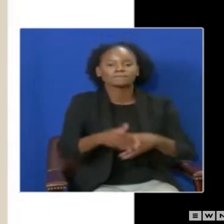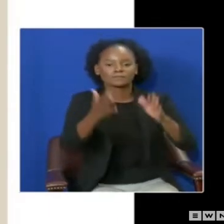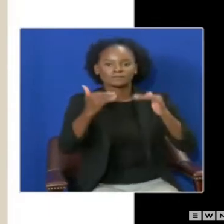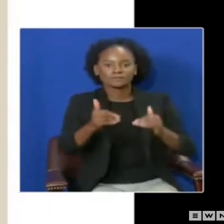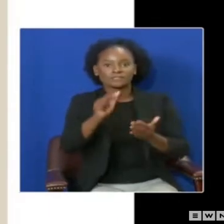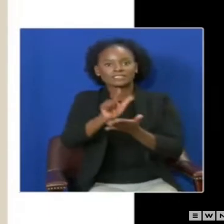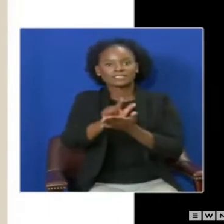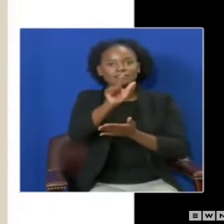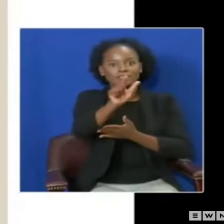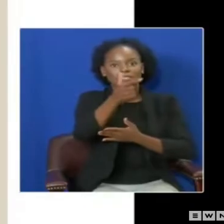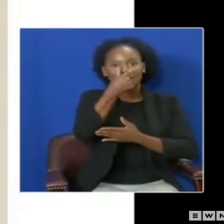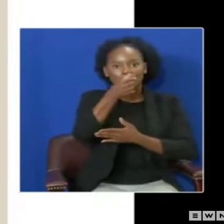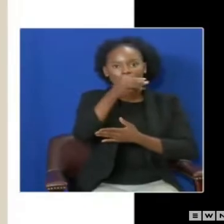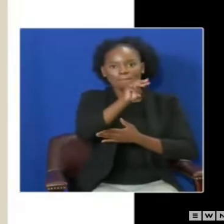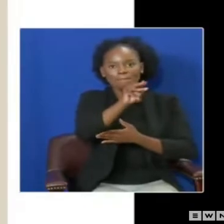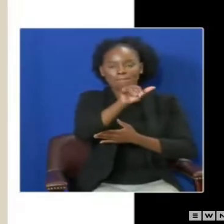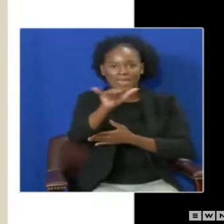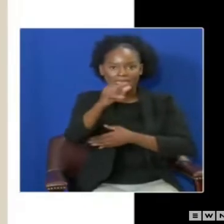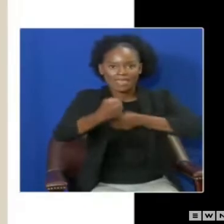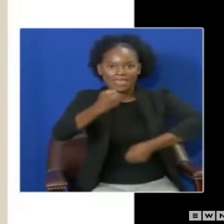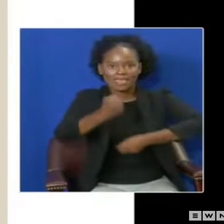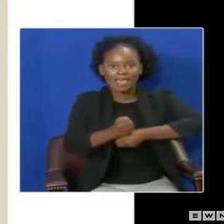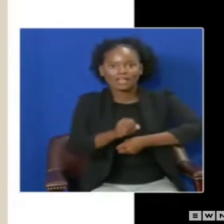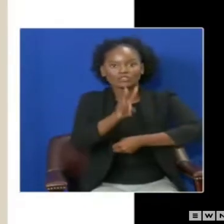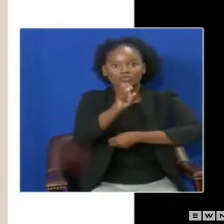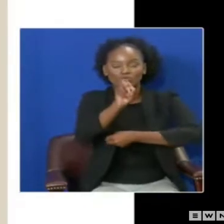Rafadi requests money for car repairs,